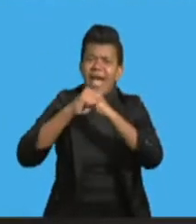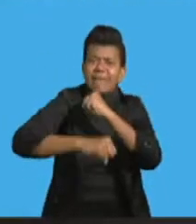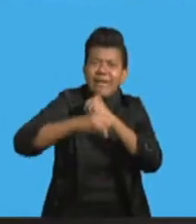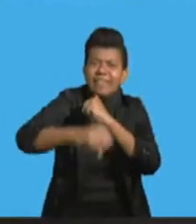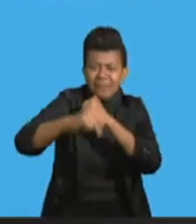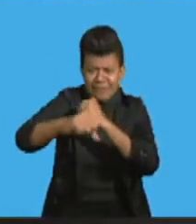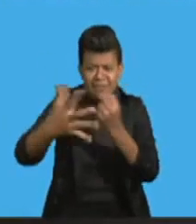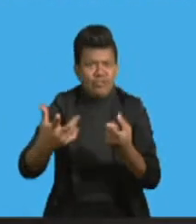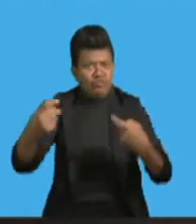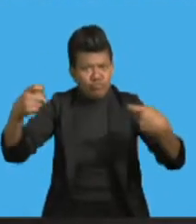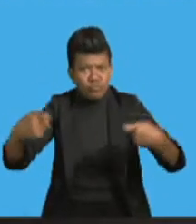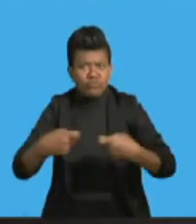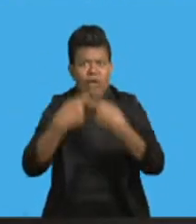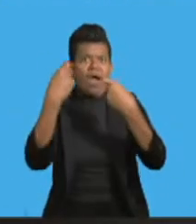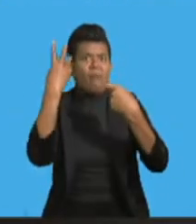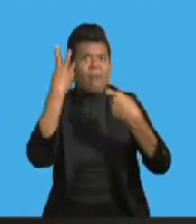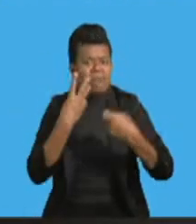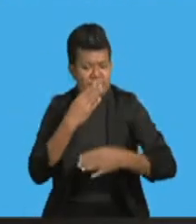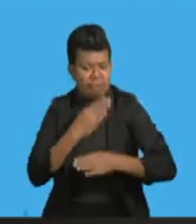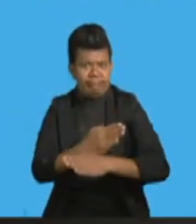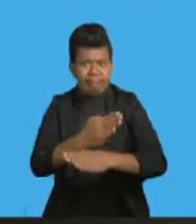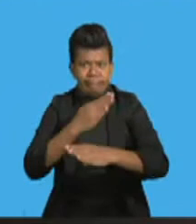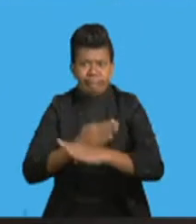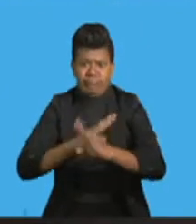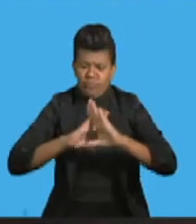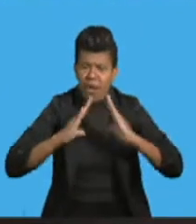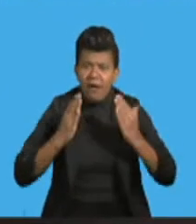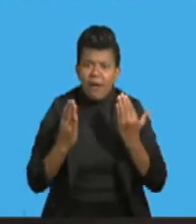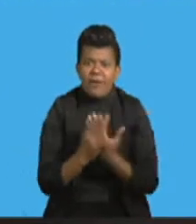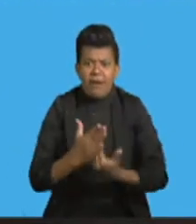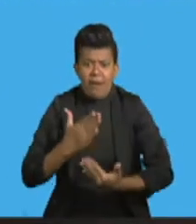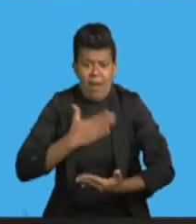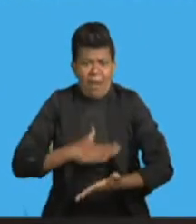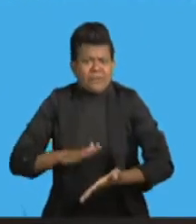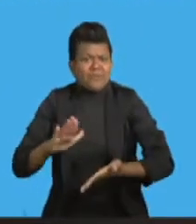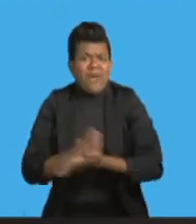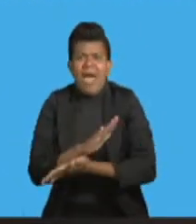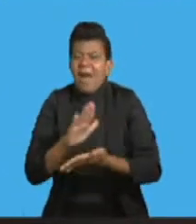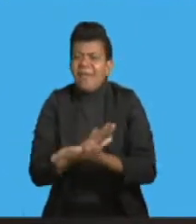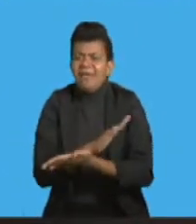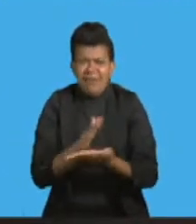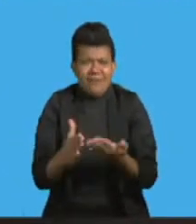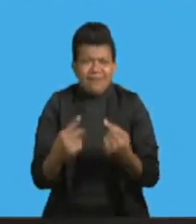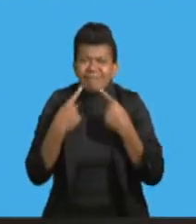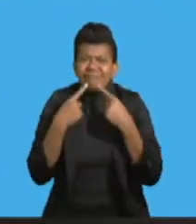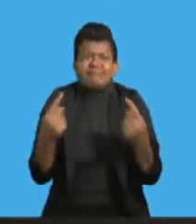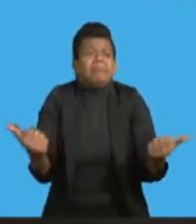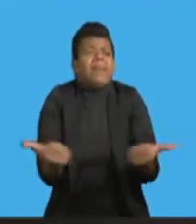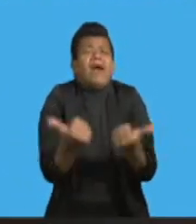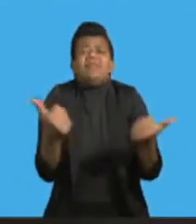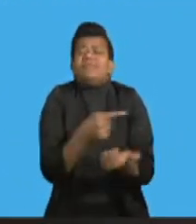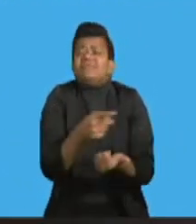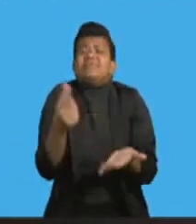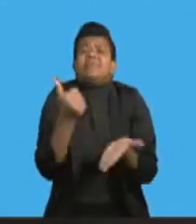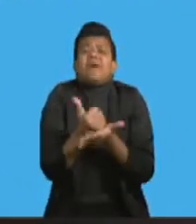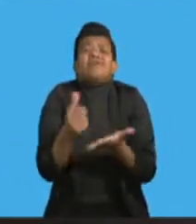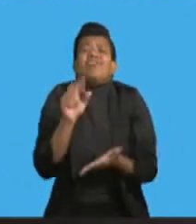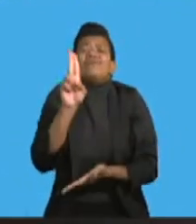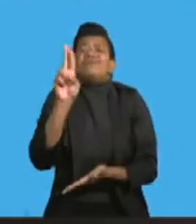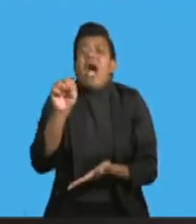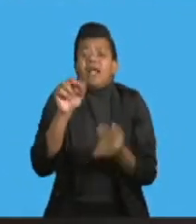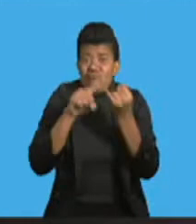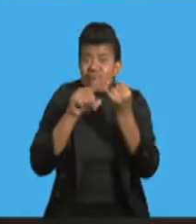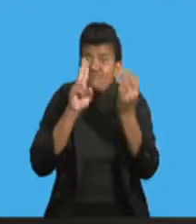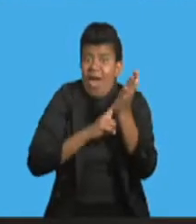at the moment, we are grappling with, and I'm happy to note that there's a lot of support from UN Women, from